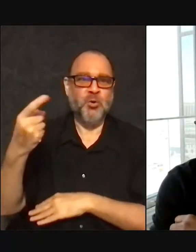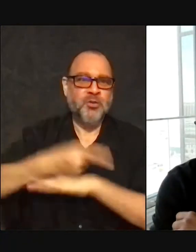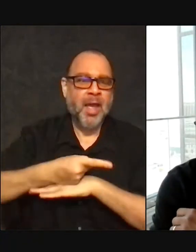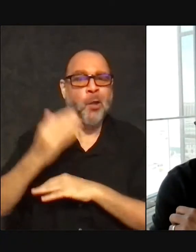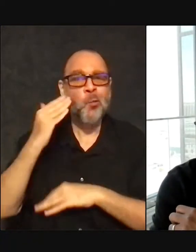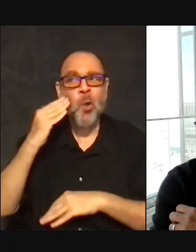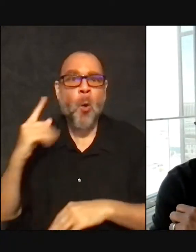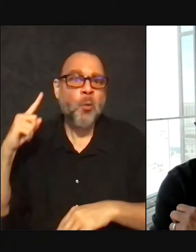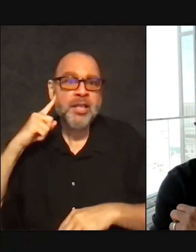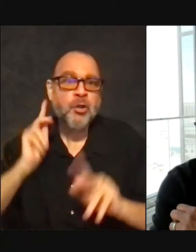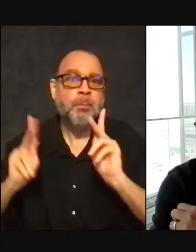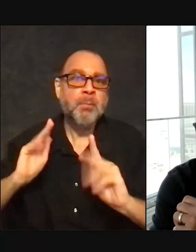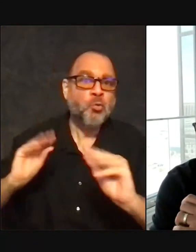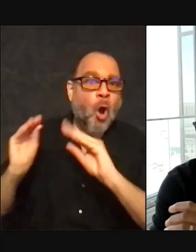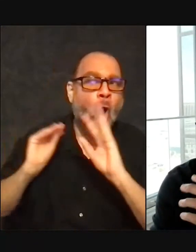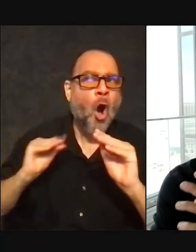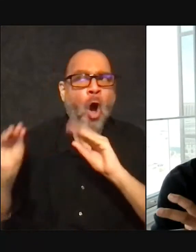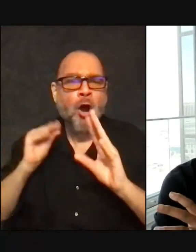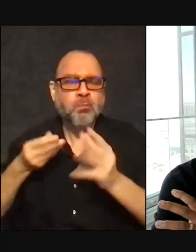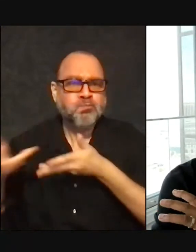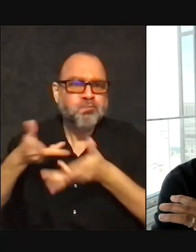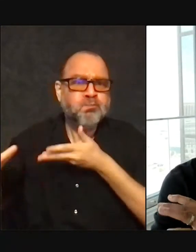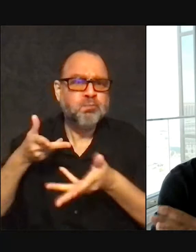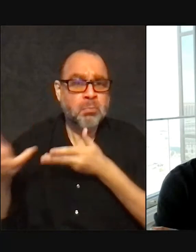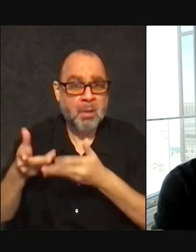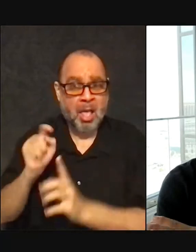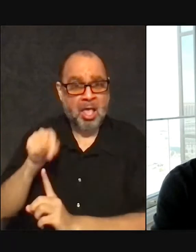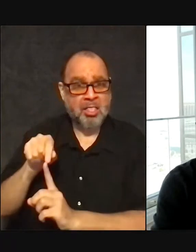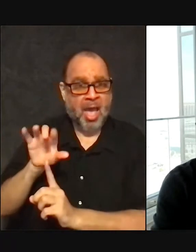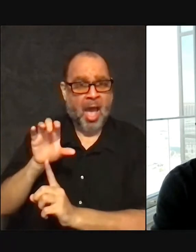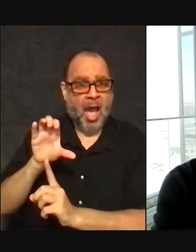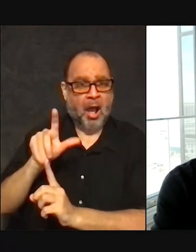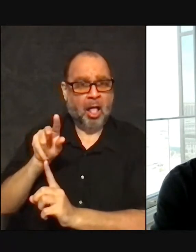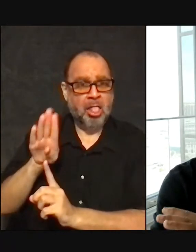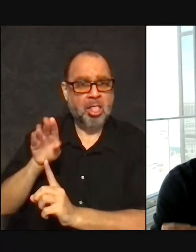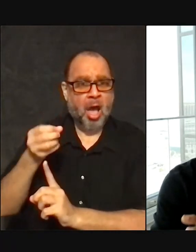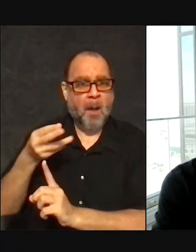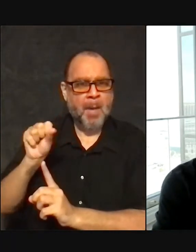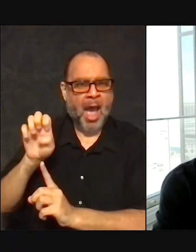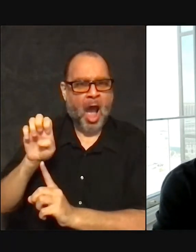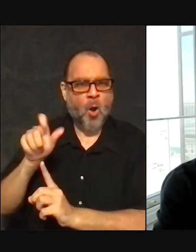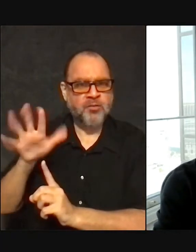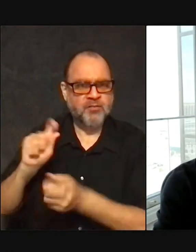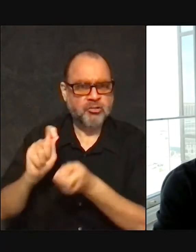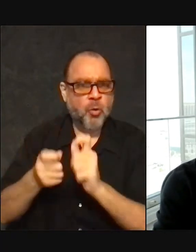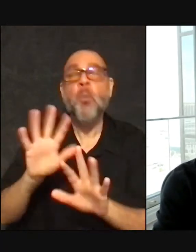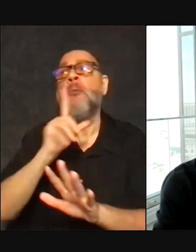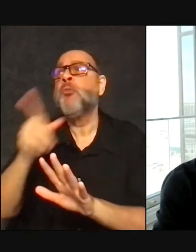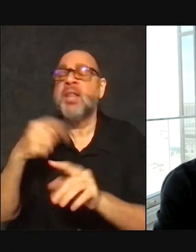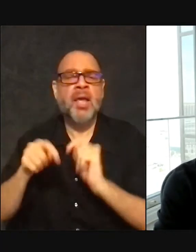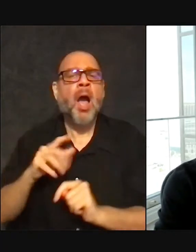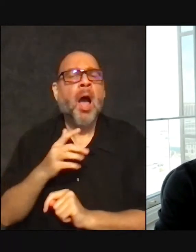how do you feel like Clubhouse has changed? Or let me start. Let me post that question later. How do you feel like your life has been